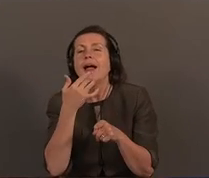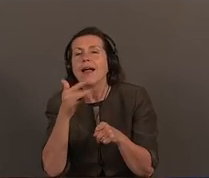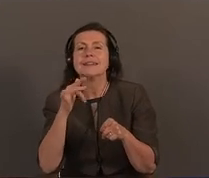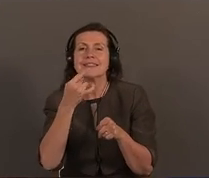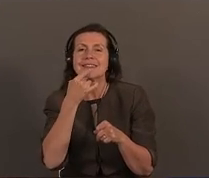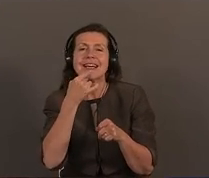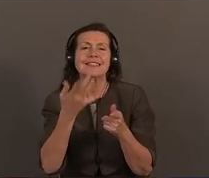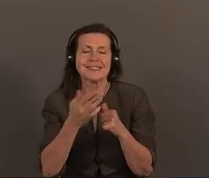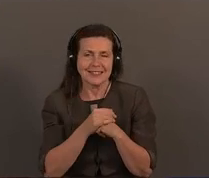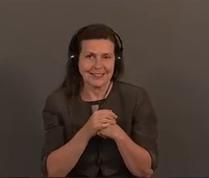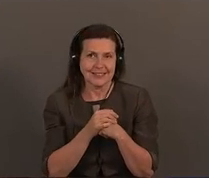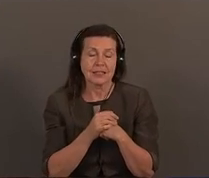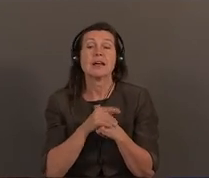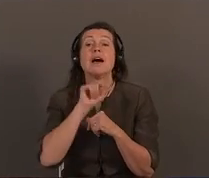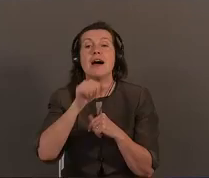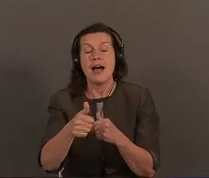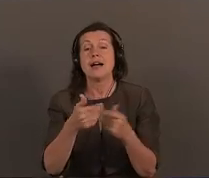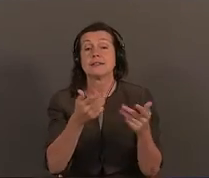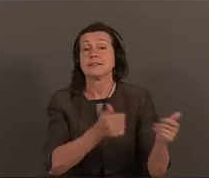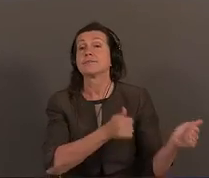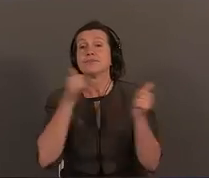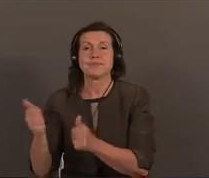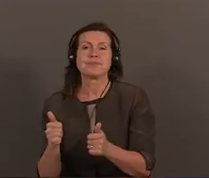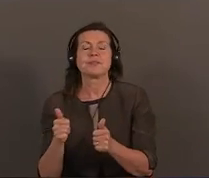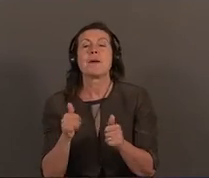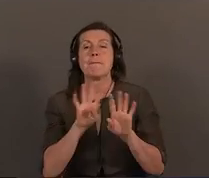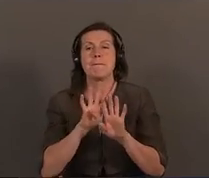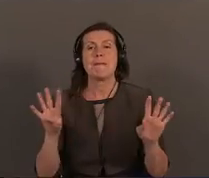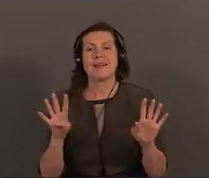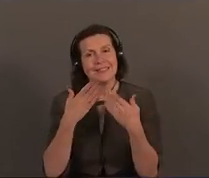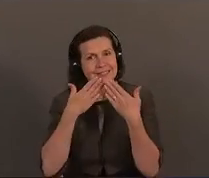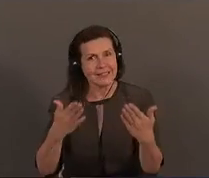then we'll continue with our next panel. Thank you very much. Merci beaucoup.